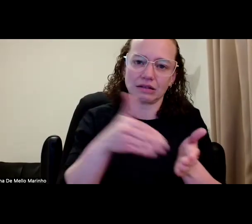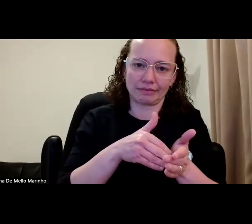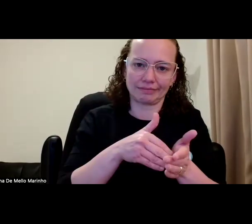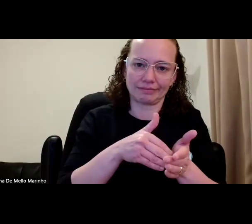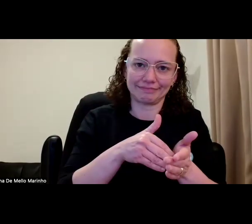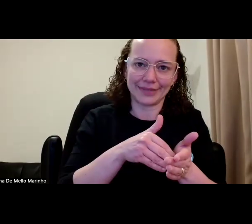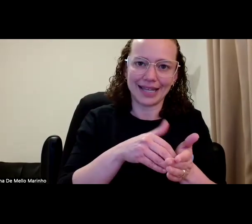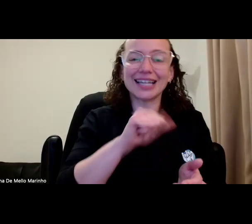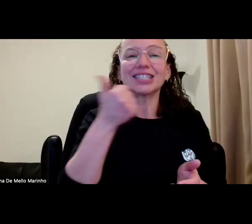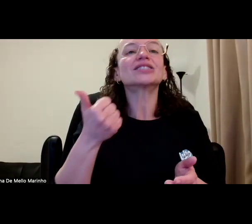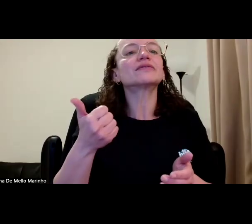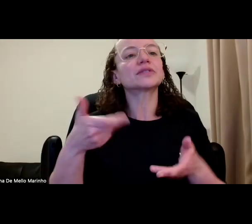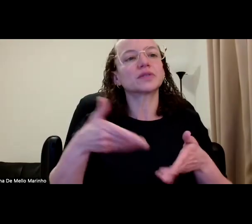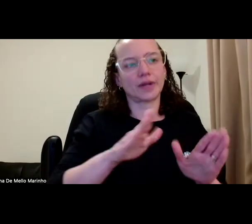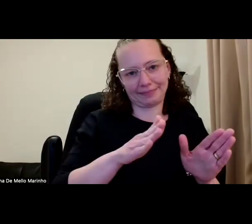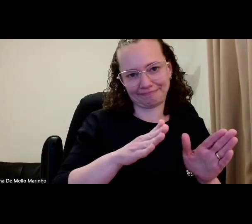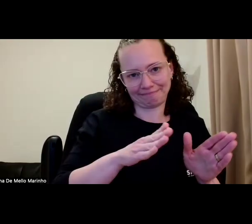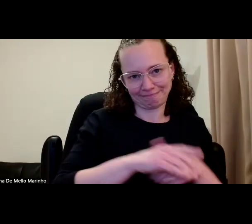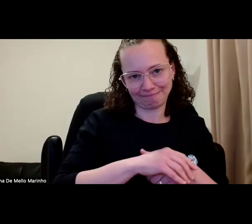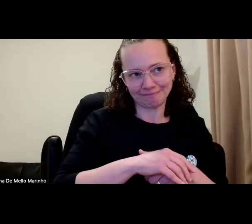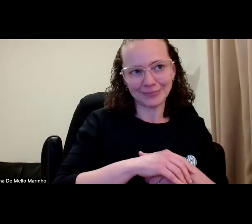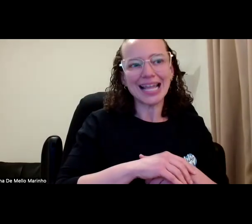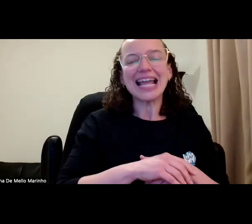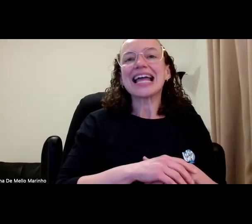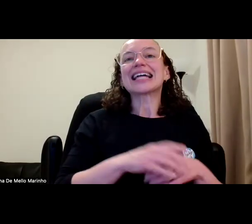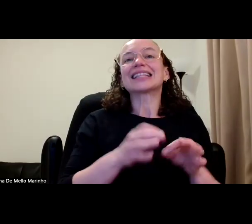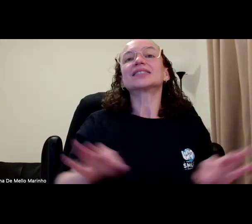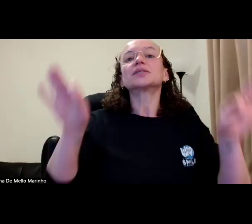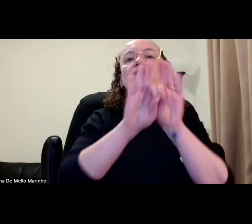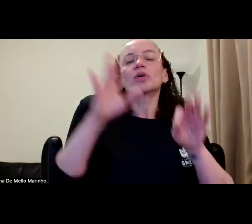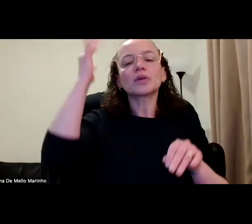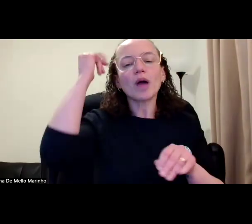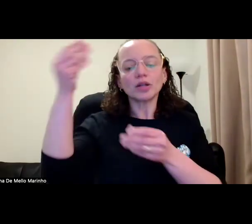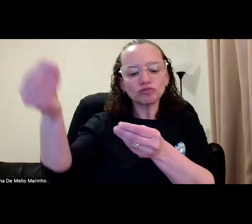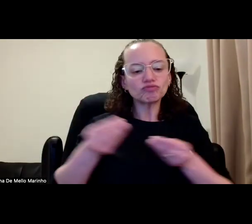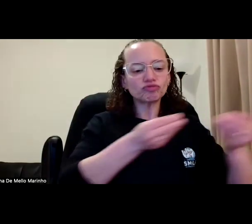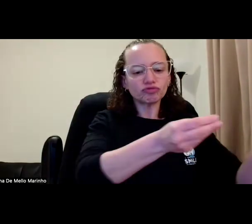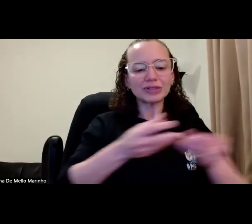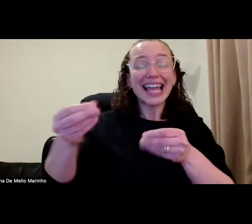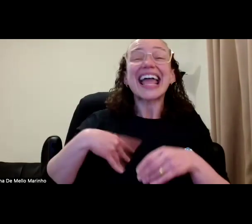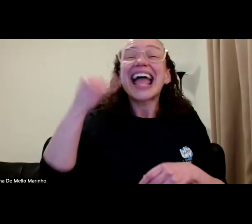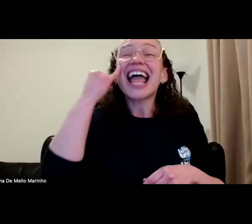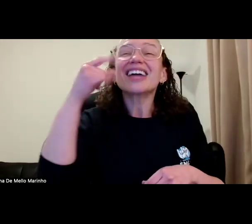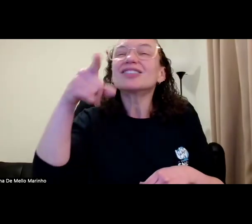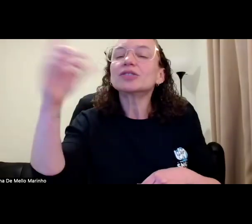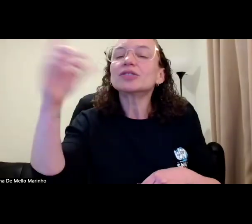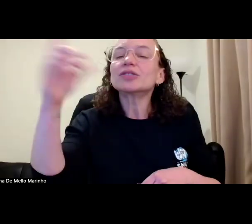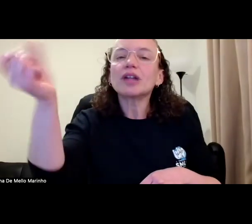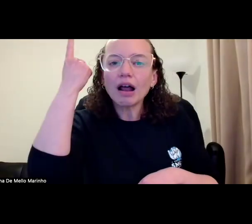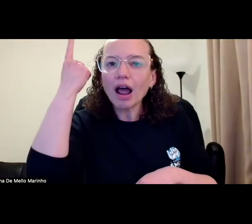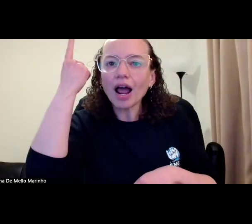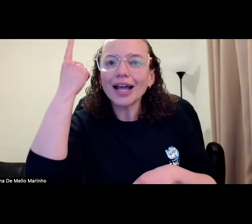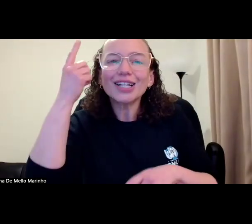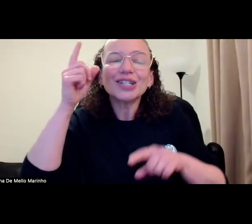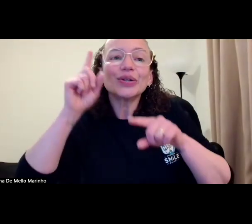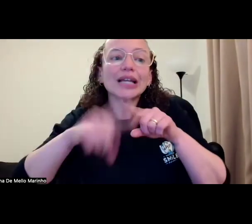you ask. Ask the doctor again. You know, find out another way. It's super important that you are able to